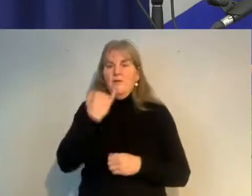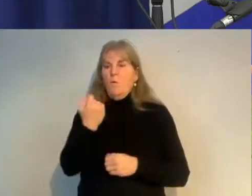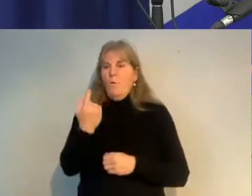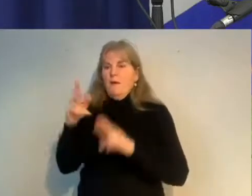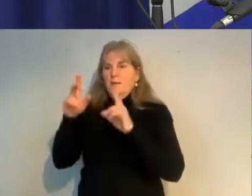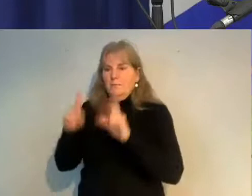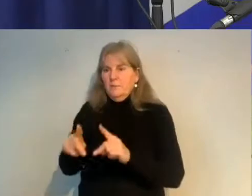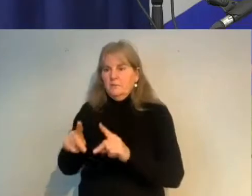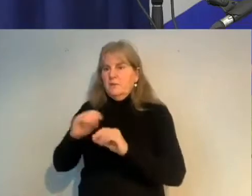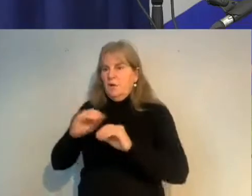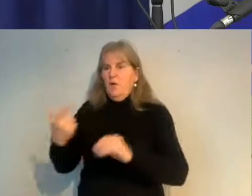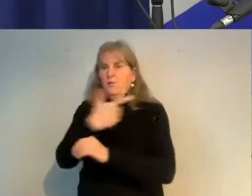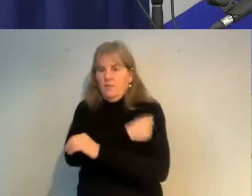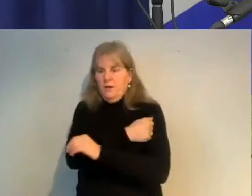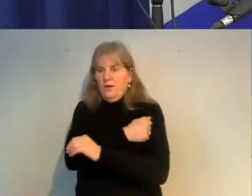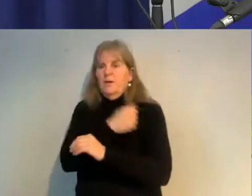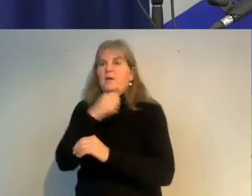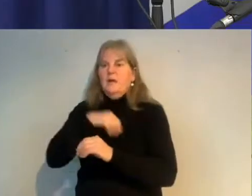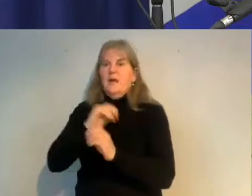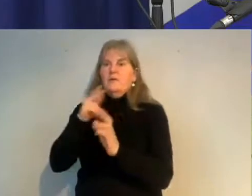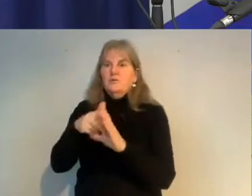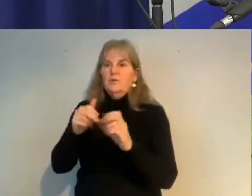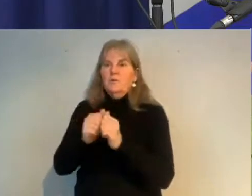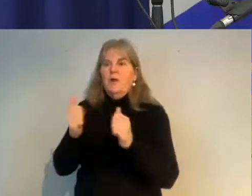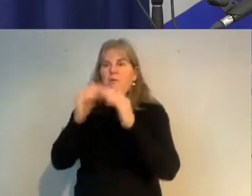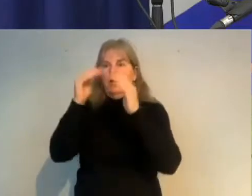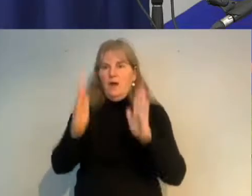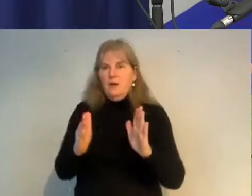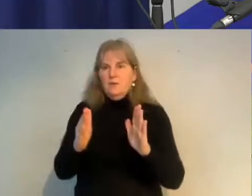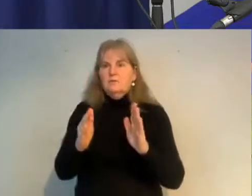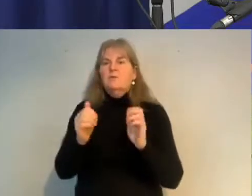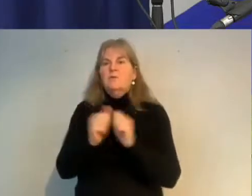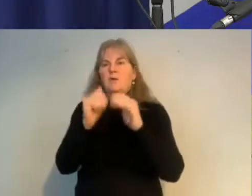gather with 1 other household. This is so no one is alone.